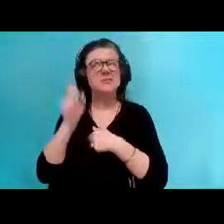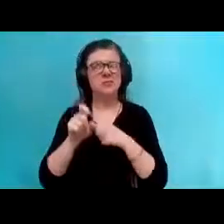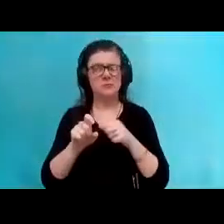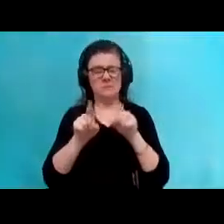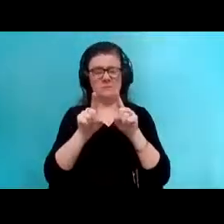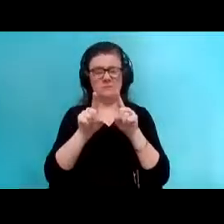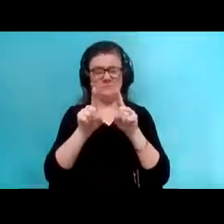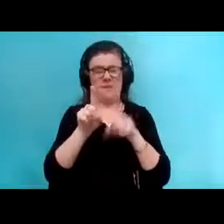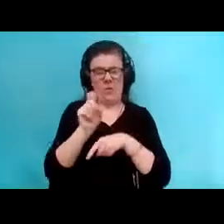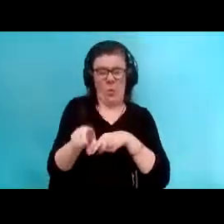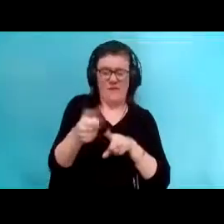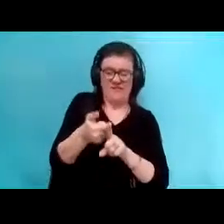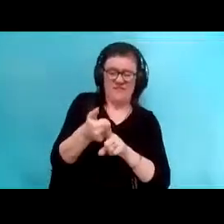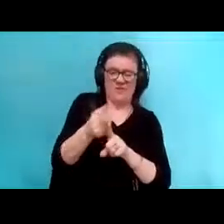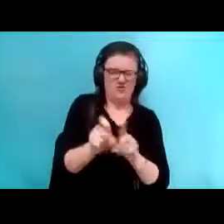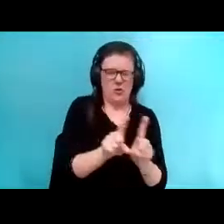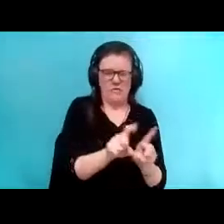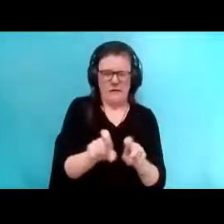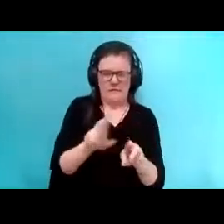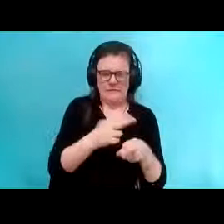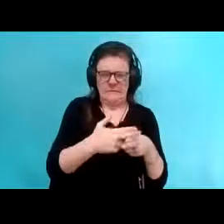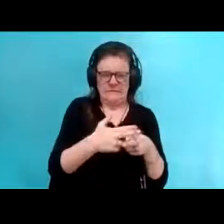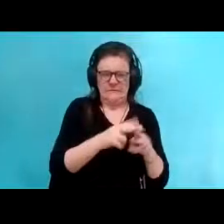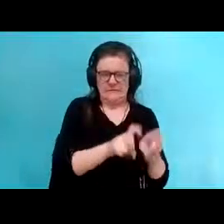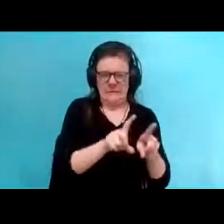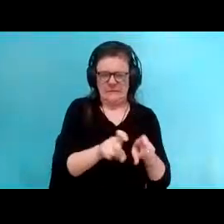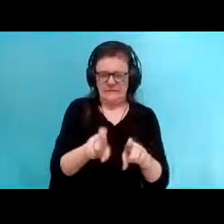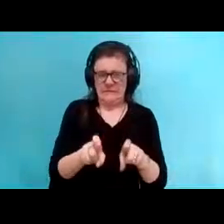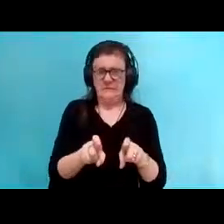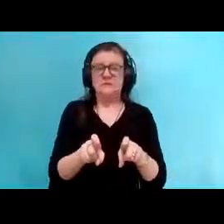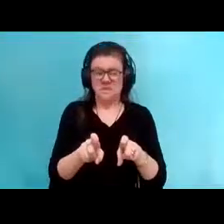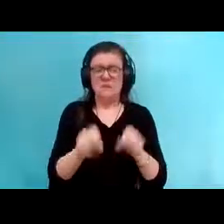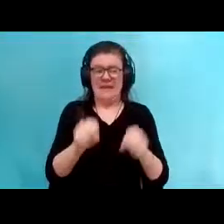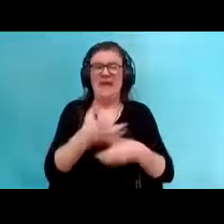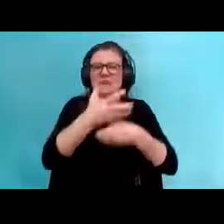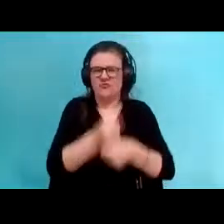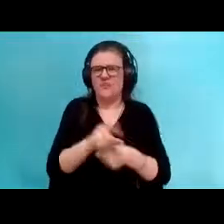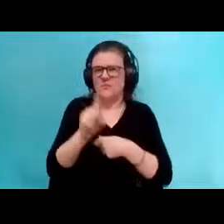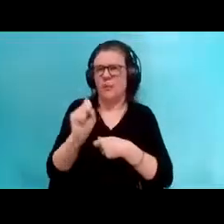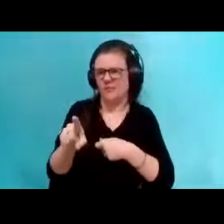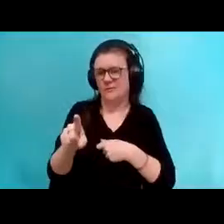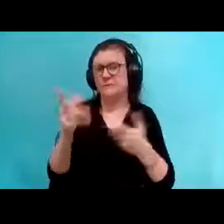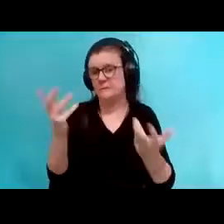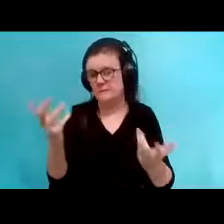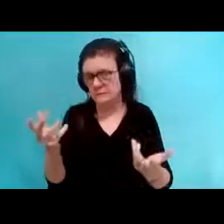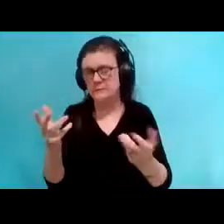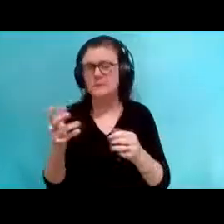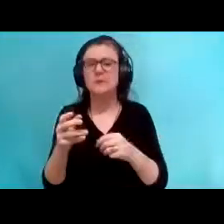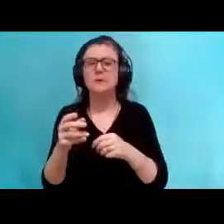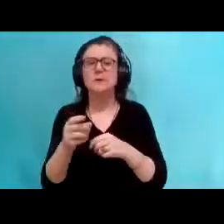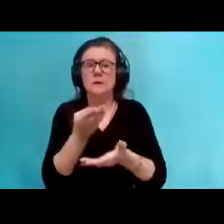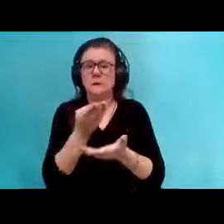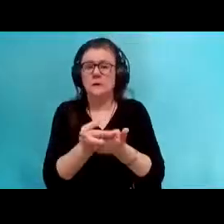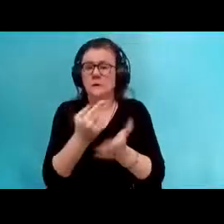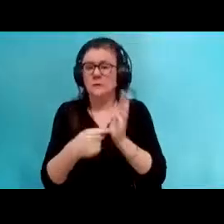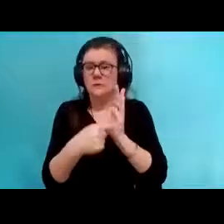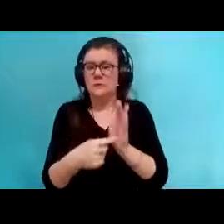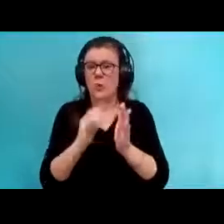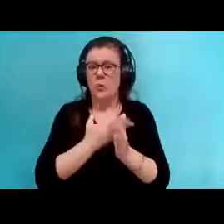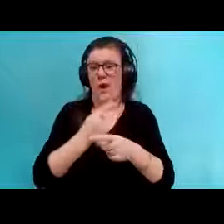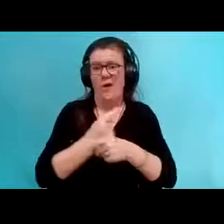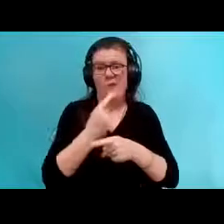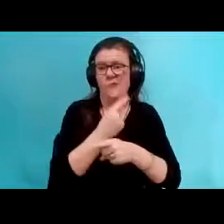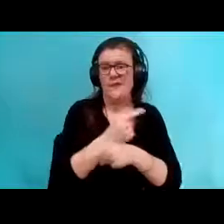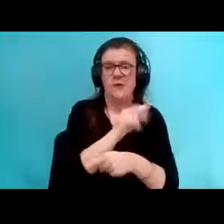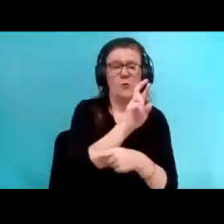data retrieved for disaggregation is as meaningful and reliable as is practical. Evidence of this is shown in that our regular rapid needs